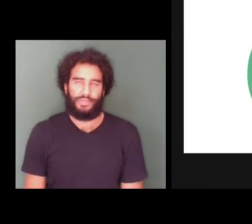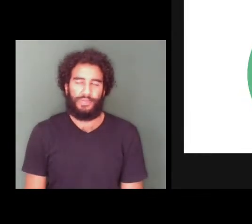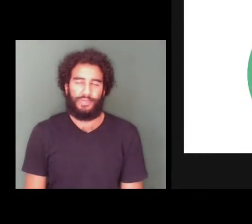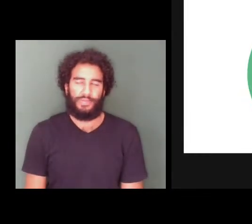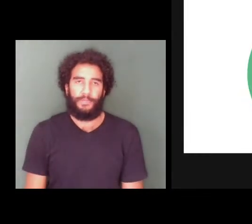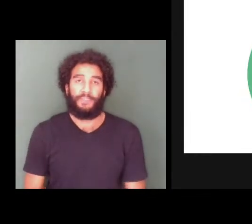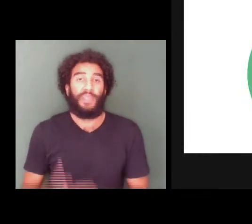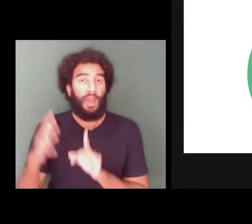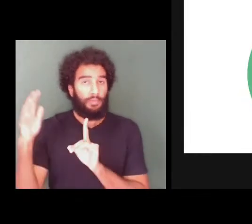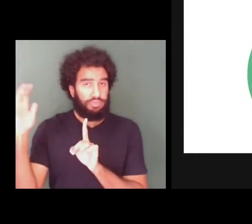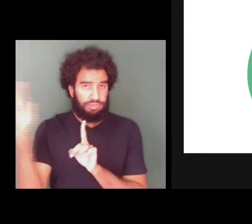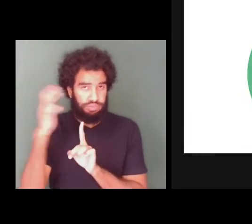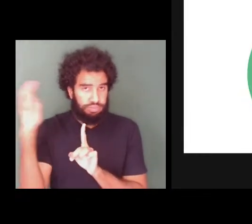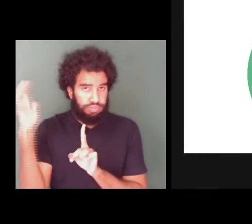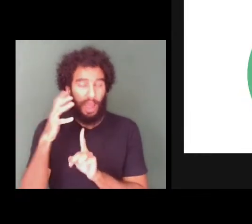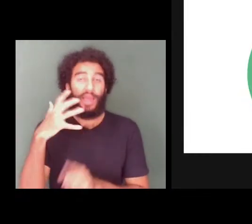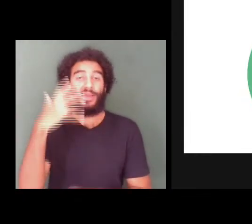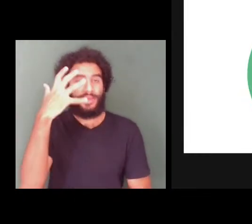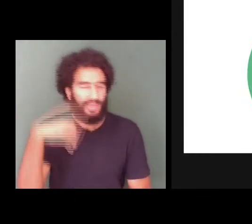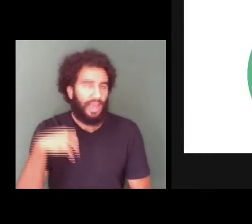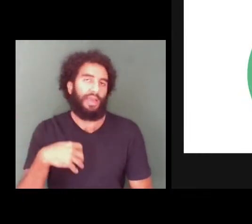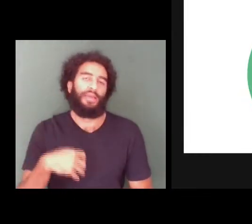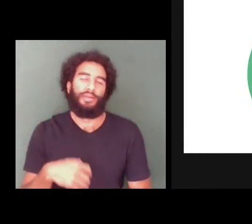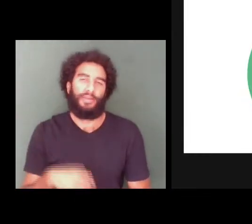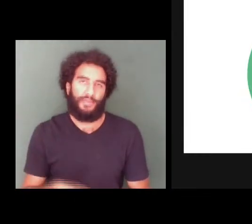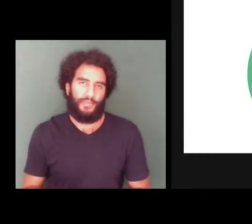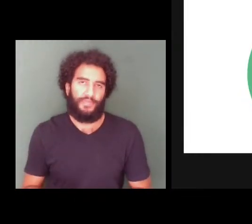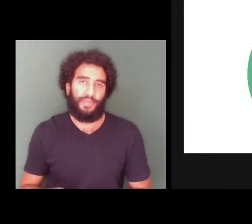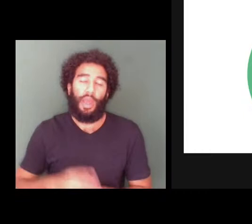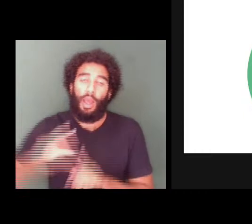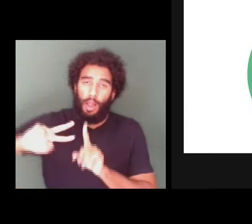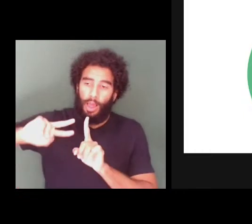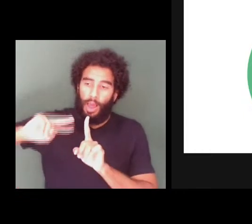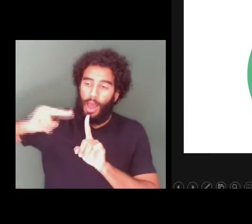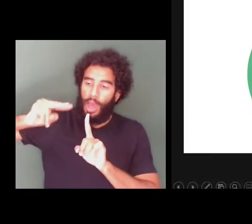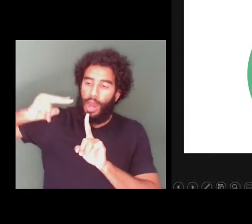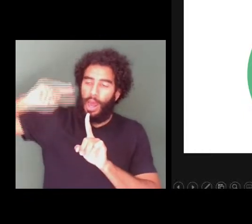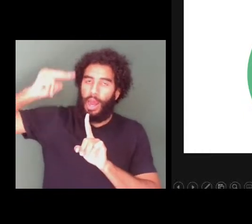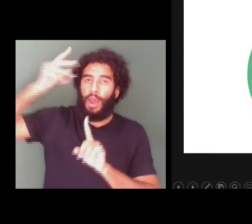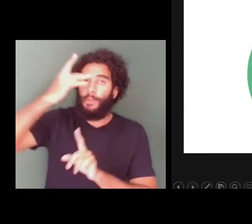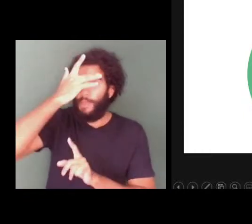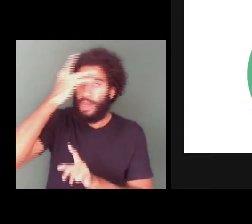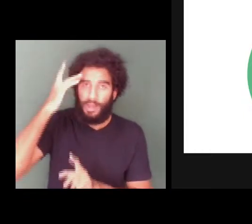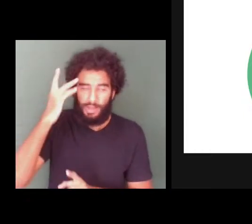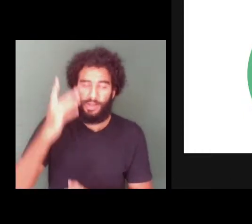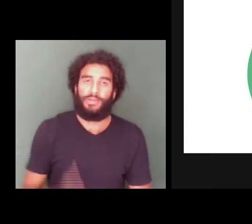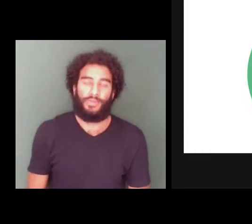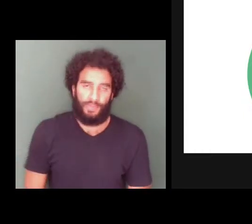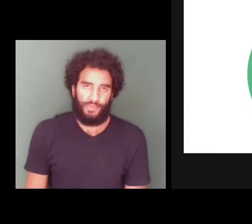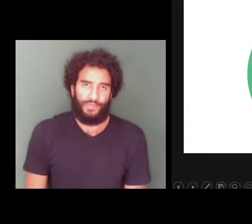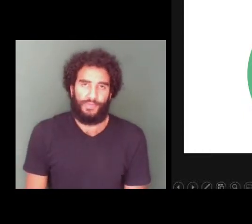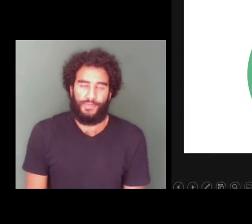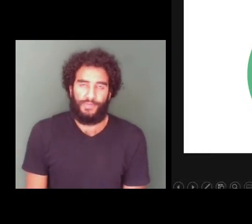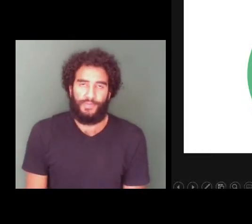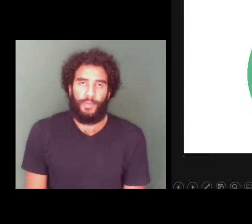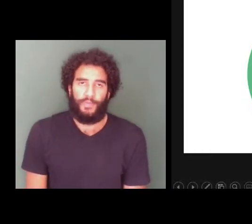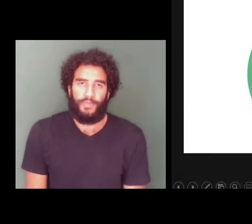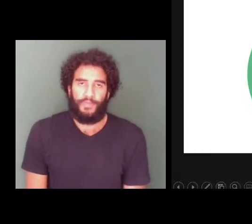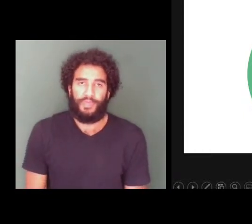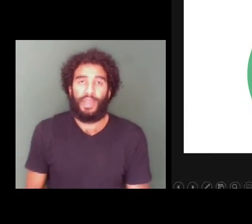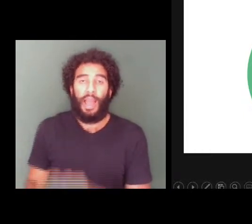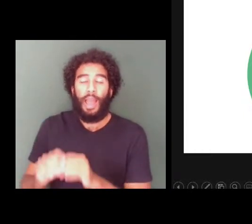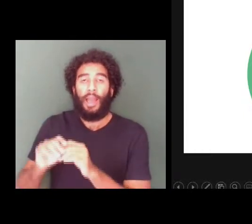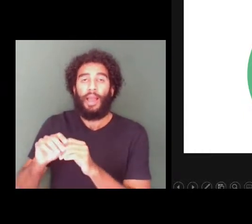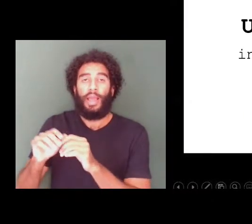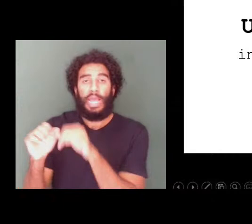On average, a BMS brand account is reaching 40 users for every post that they put out.